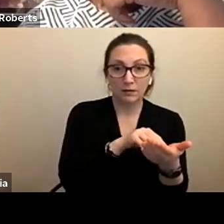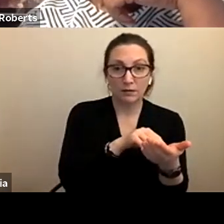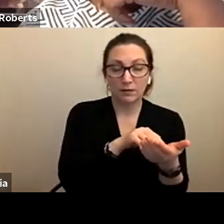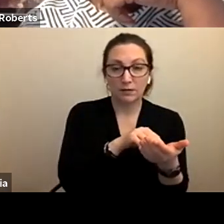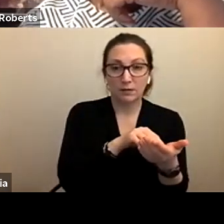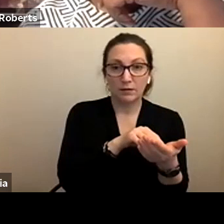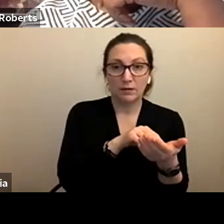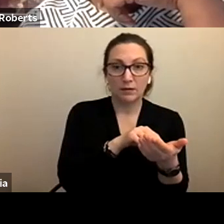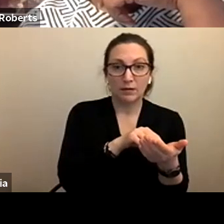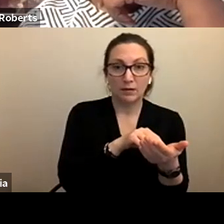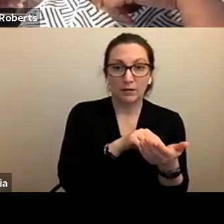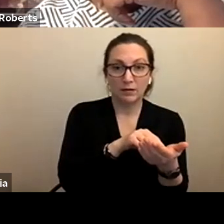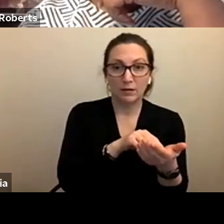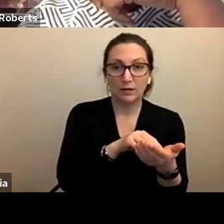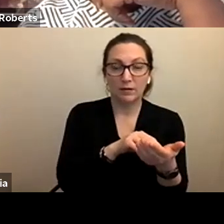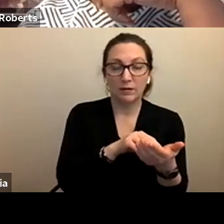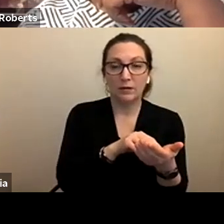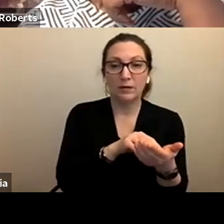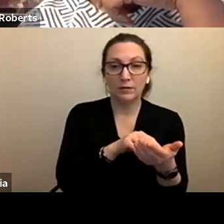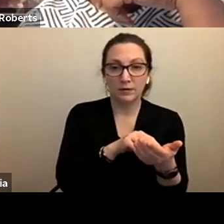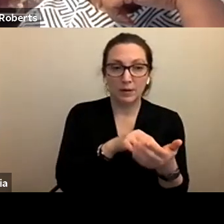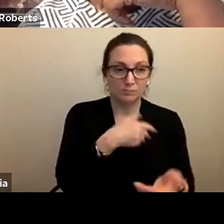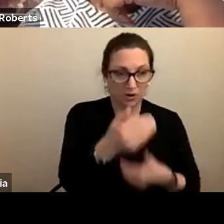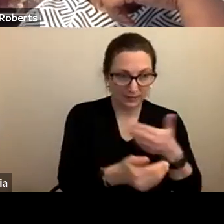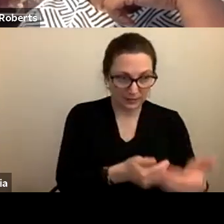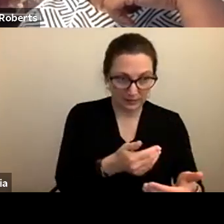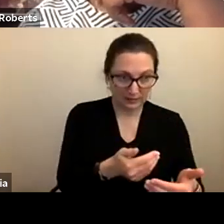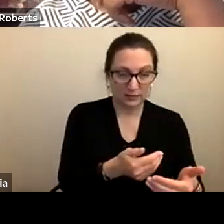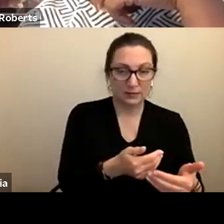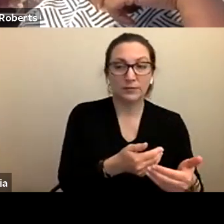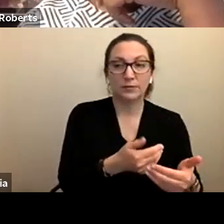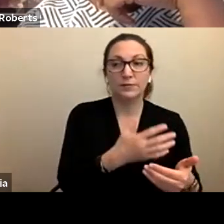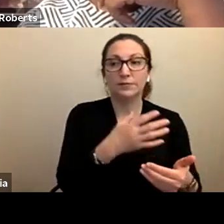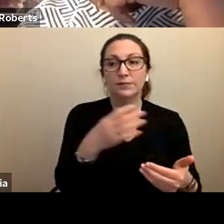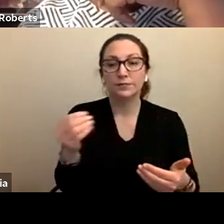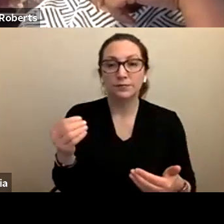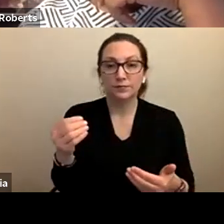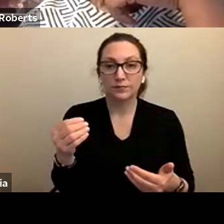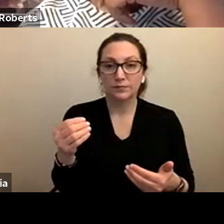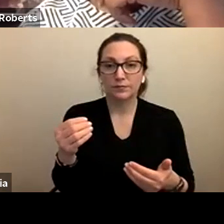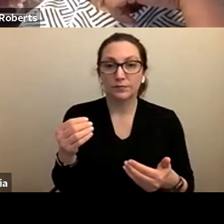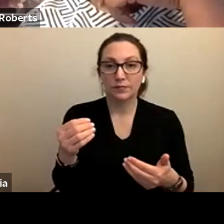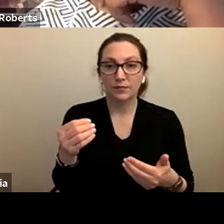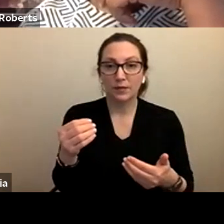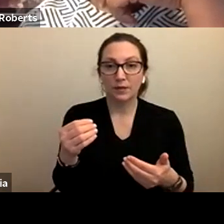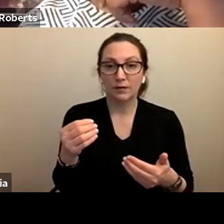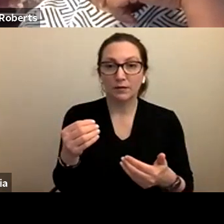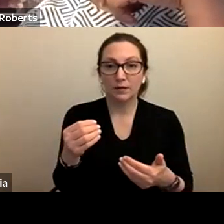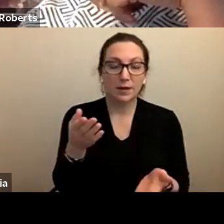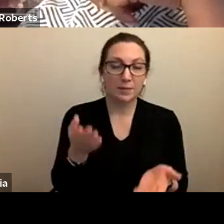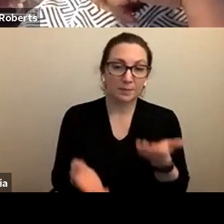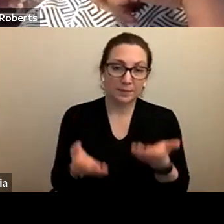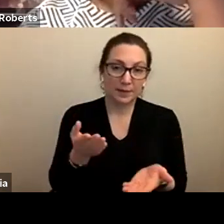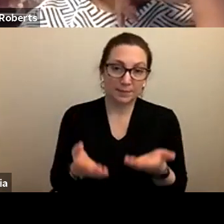to, I think as Ms. Garrett, you described it as the learning process. And there may be